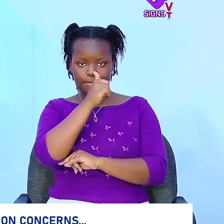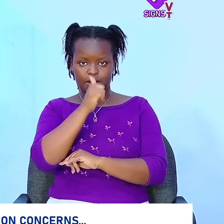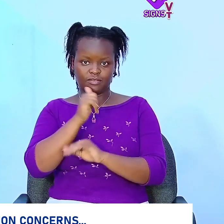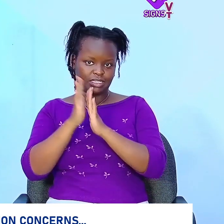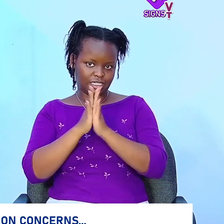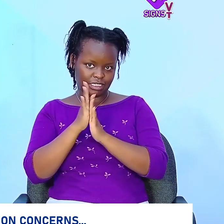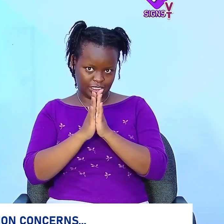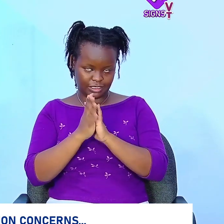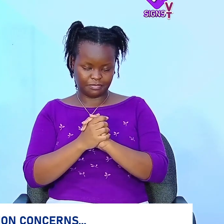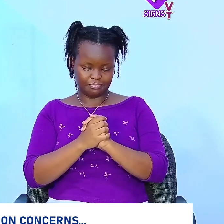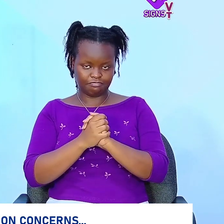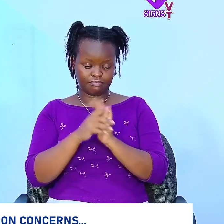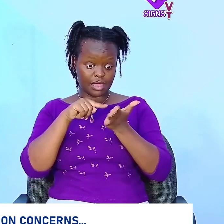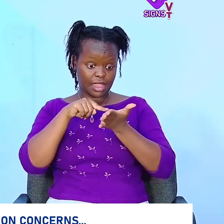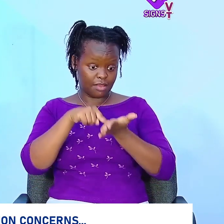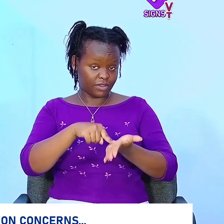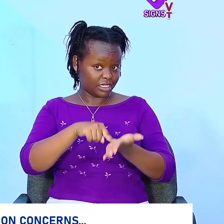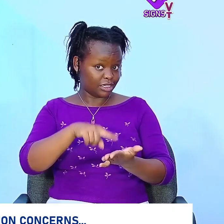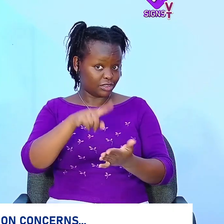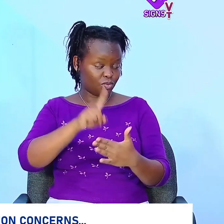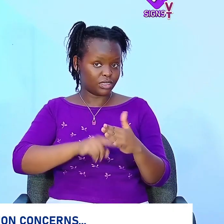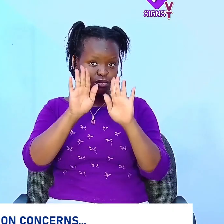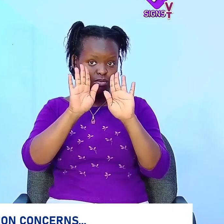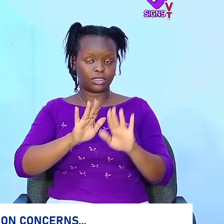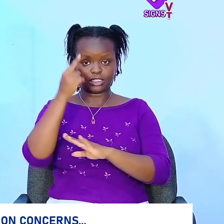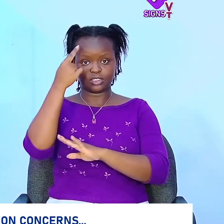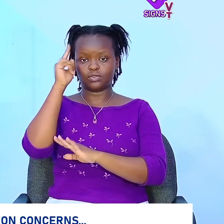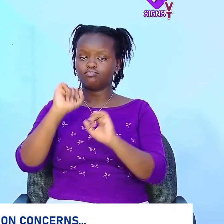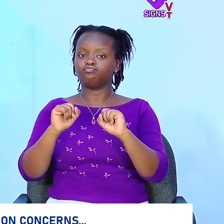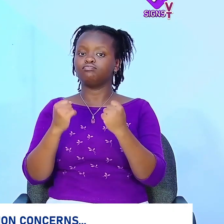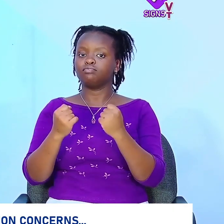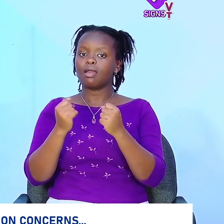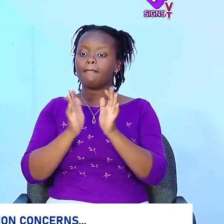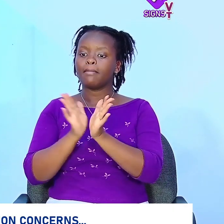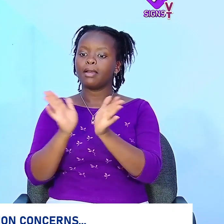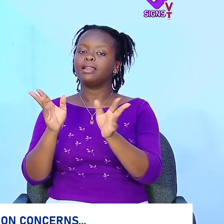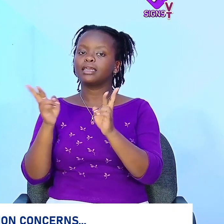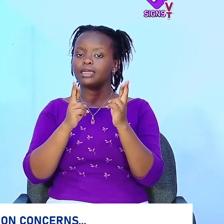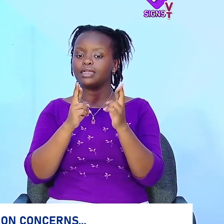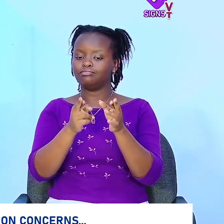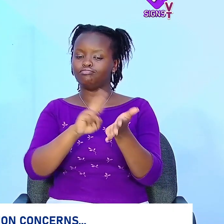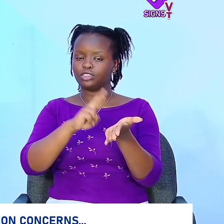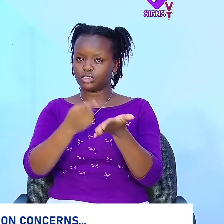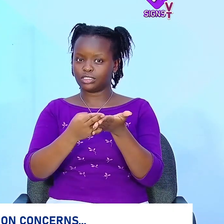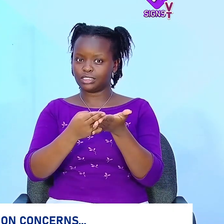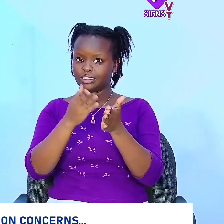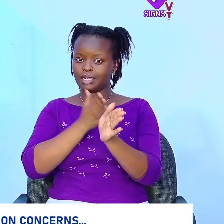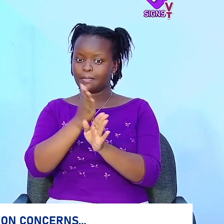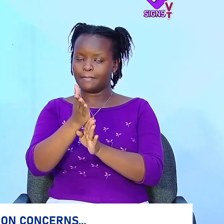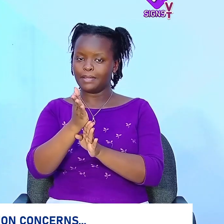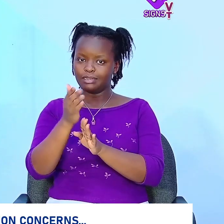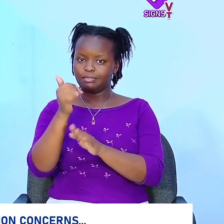interests. He emphasized the importance of safeguarding public resources in major privatization